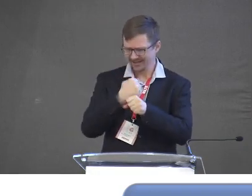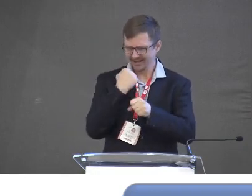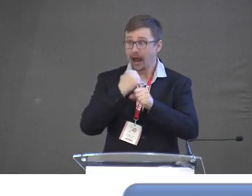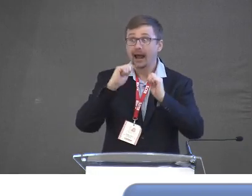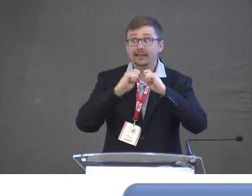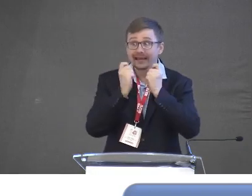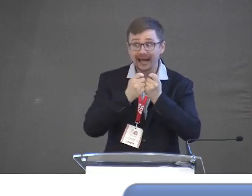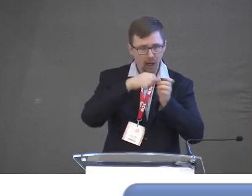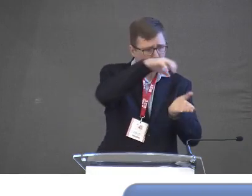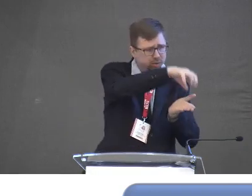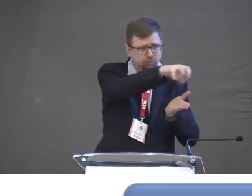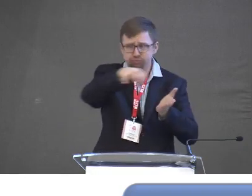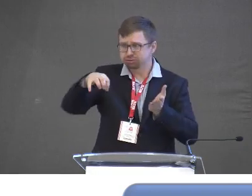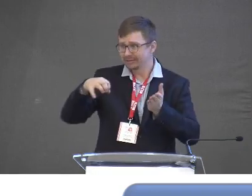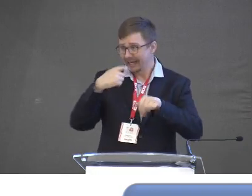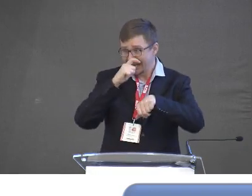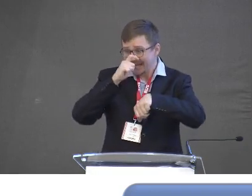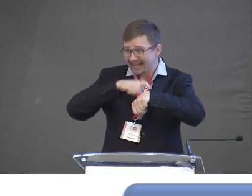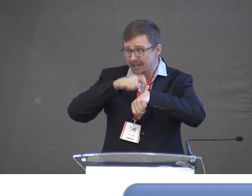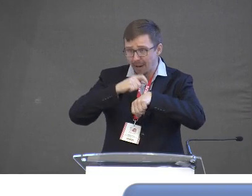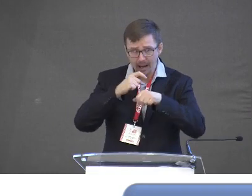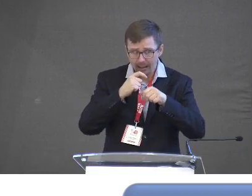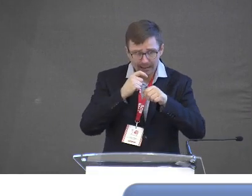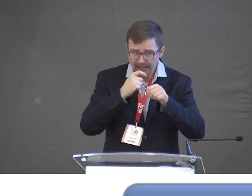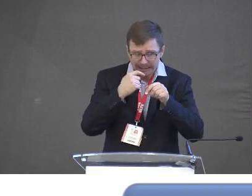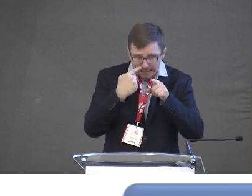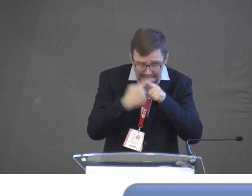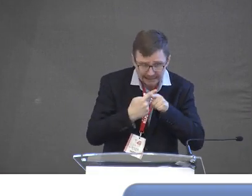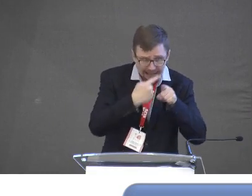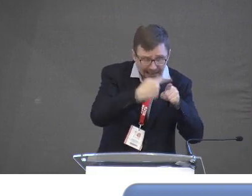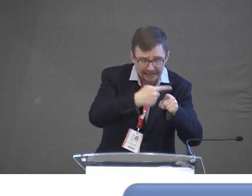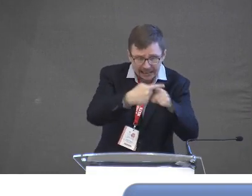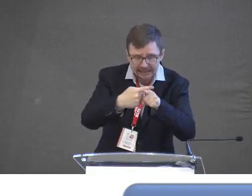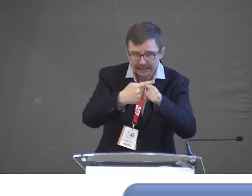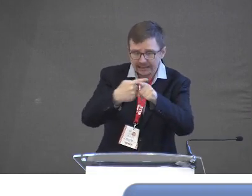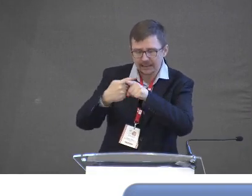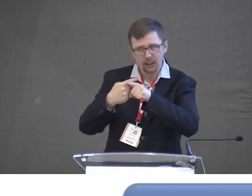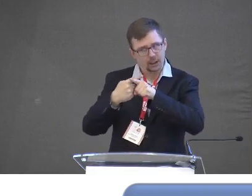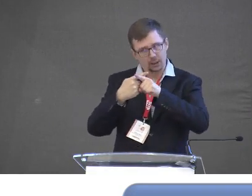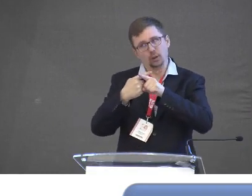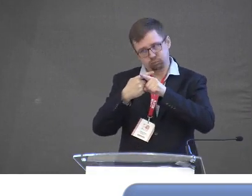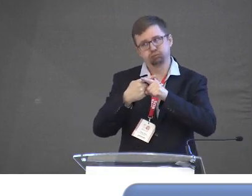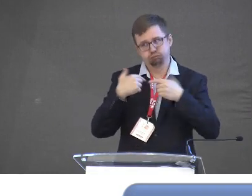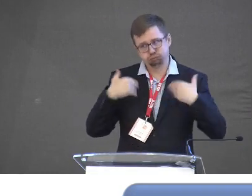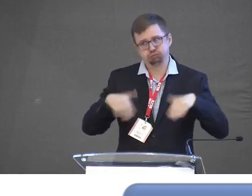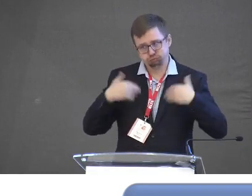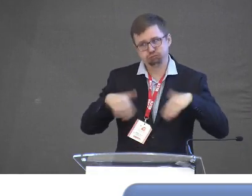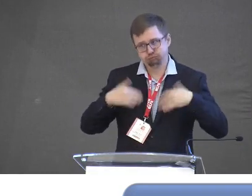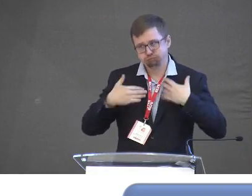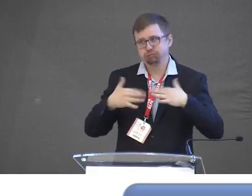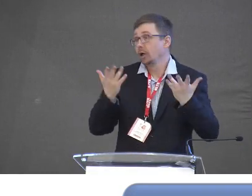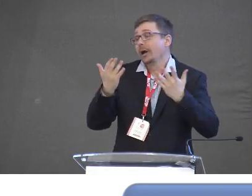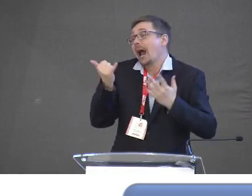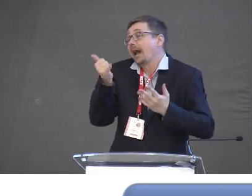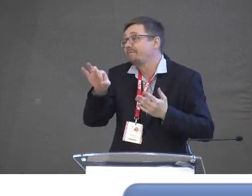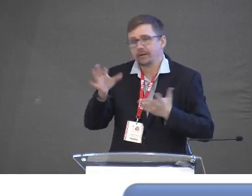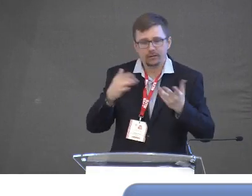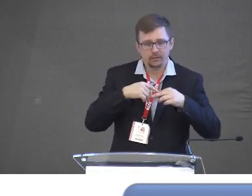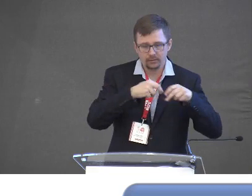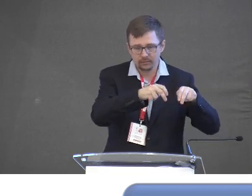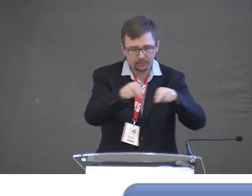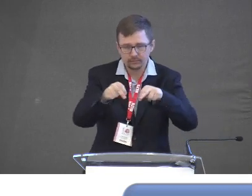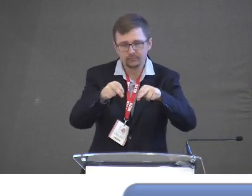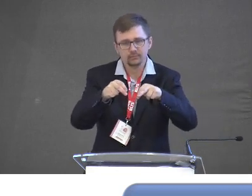projects like ours had a 5-year duration. We had to do it in 3 years. We had to compose a team. It was a multilingual